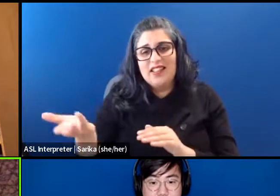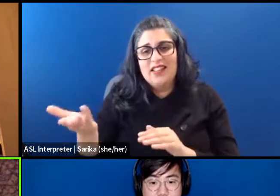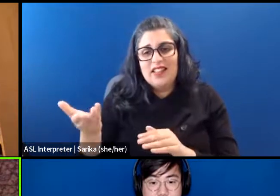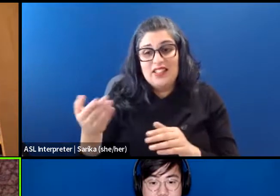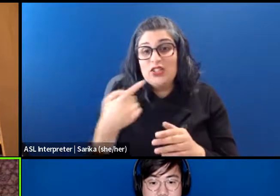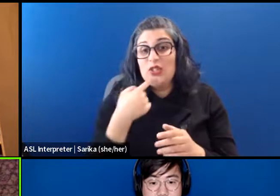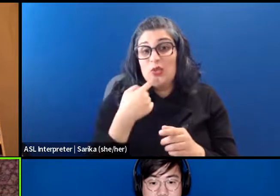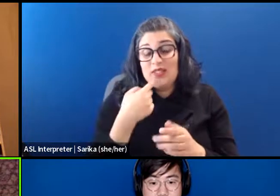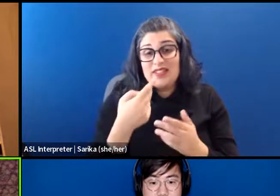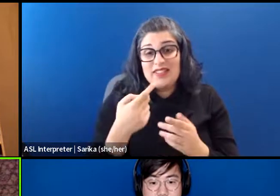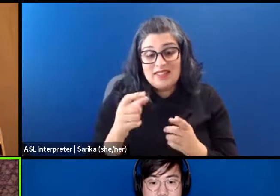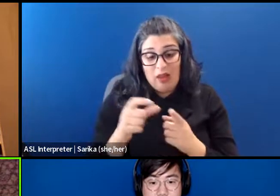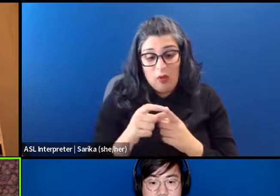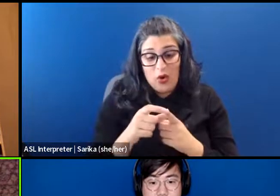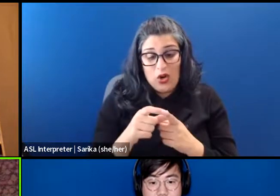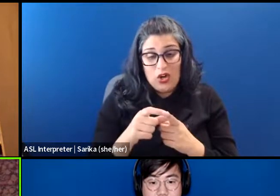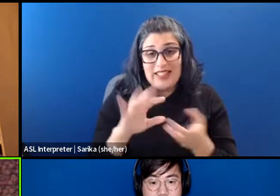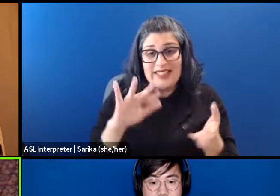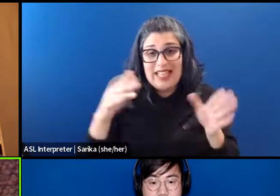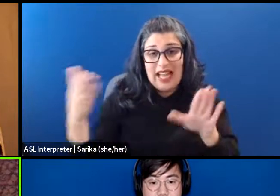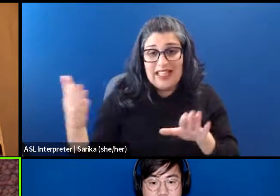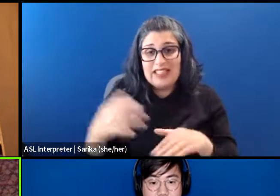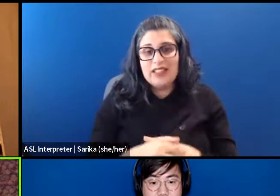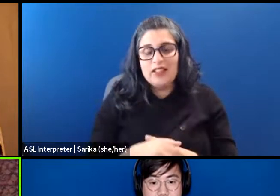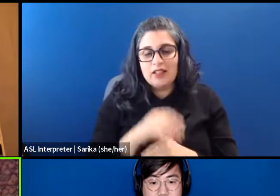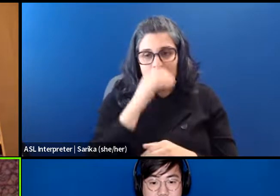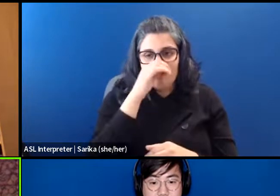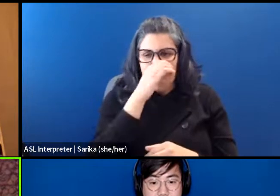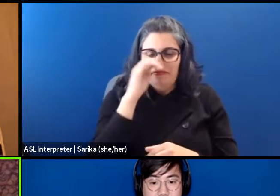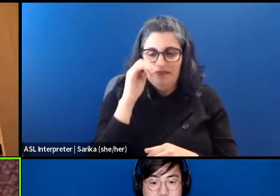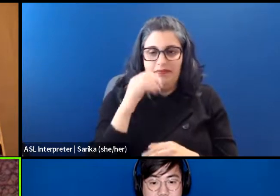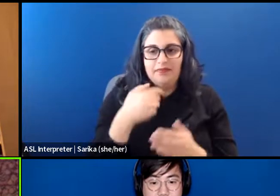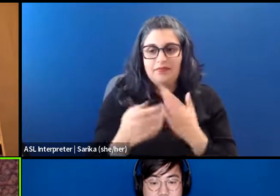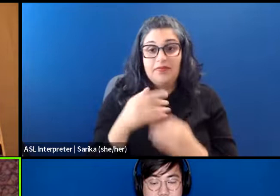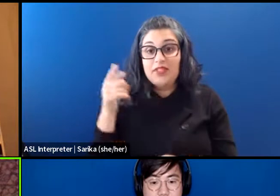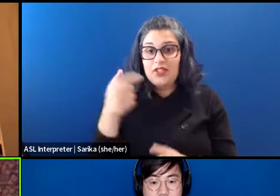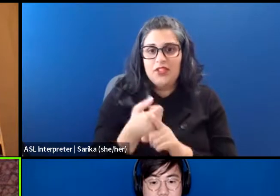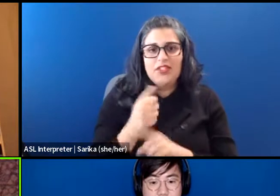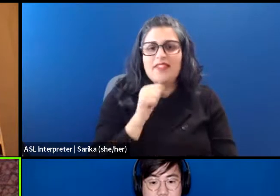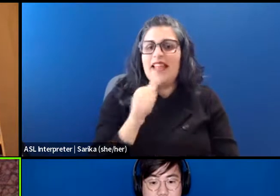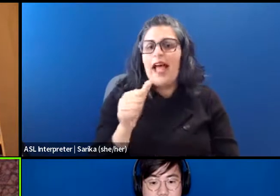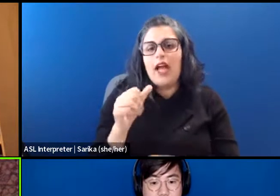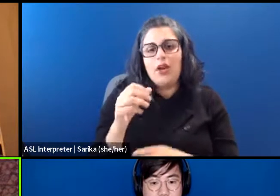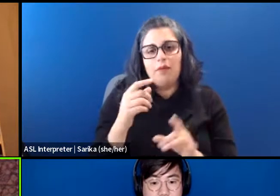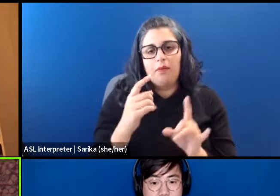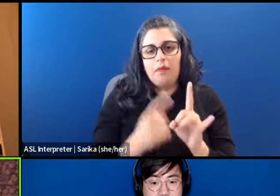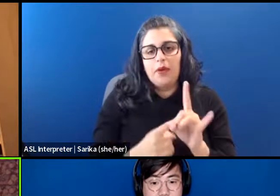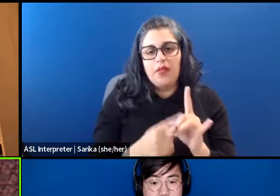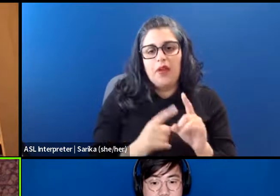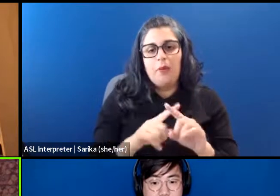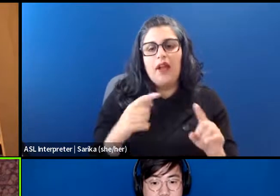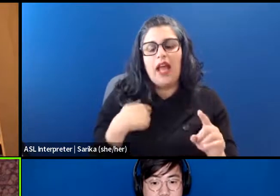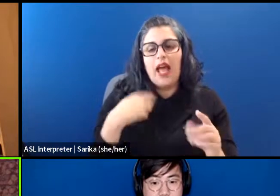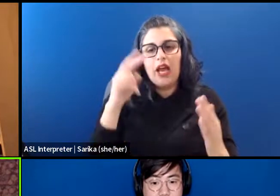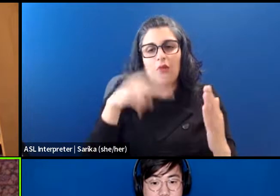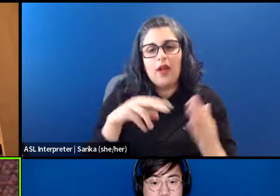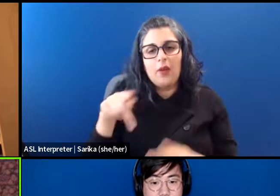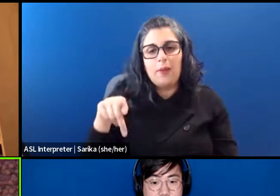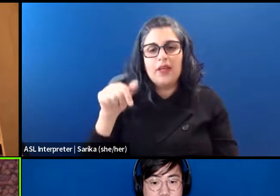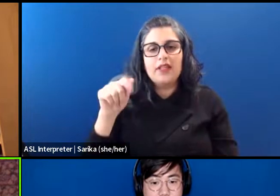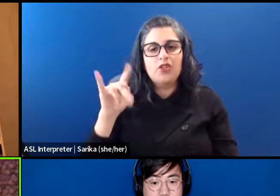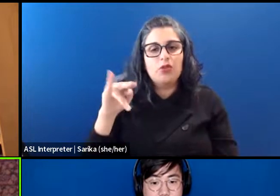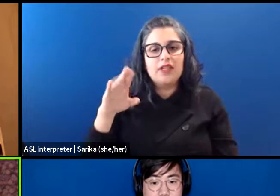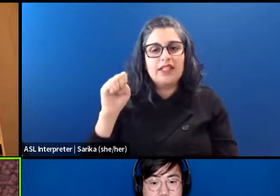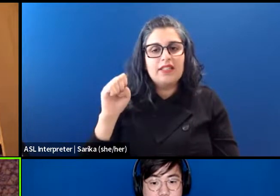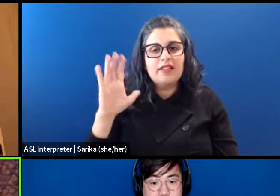term. And though she is not Buddhist, I read Patrice Cullors, one